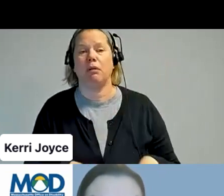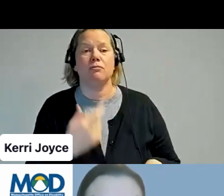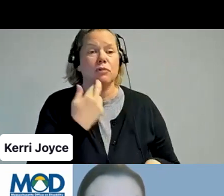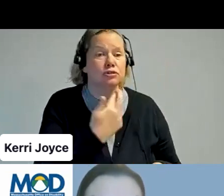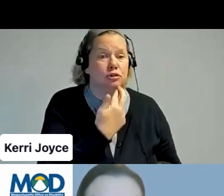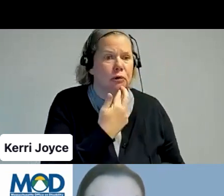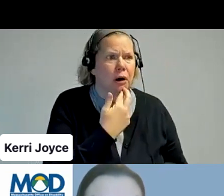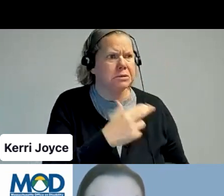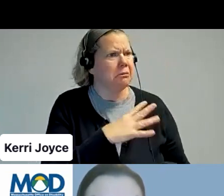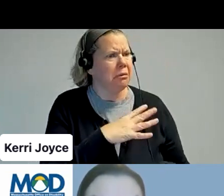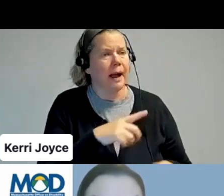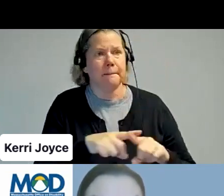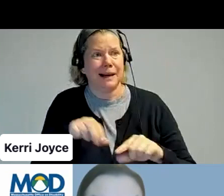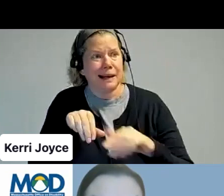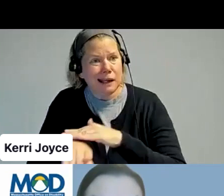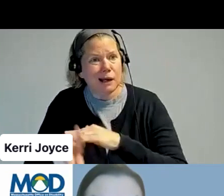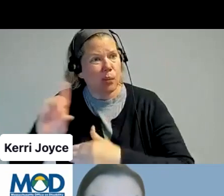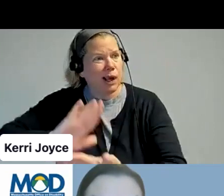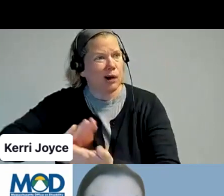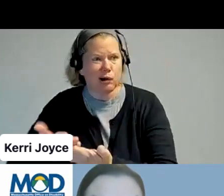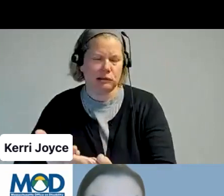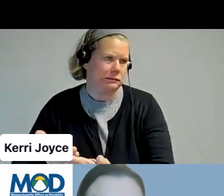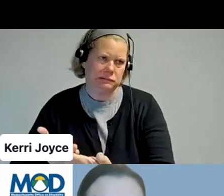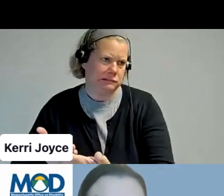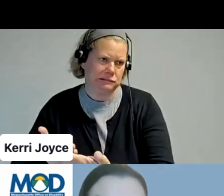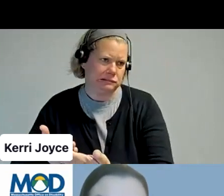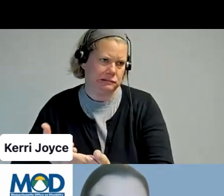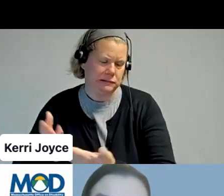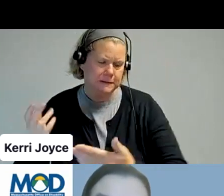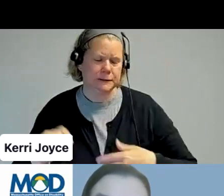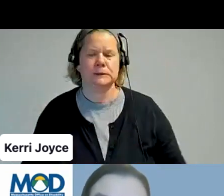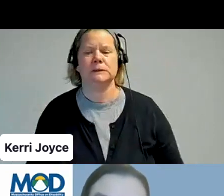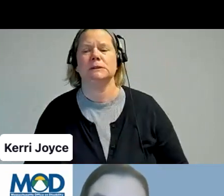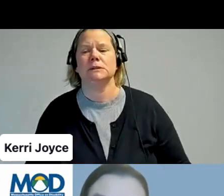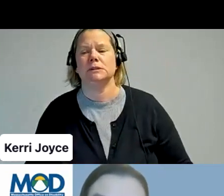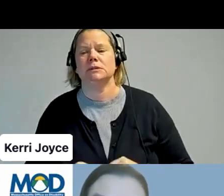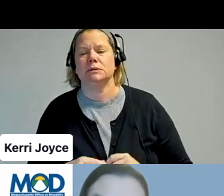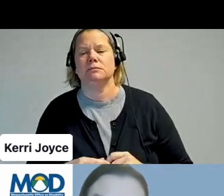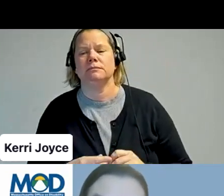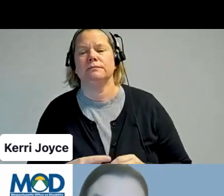should allow service animals, even if other codes specify animals are not allowed.